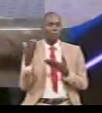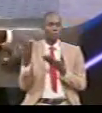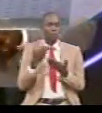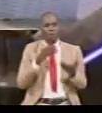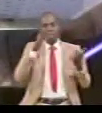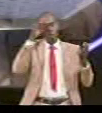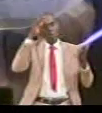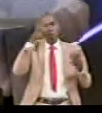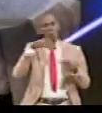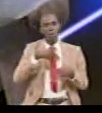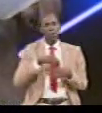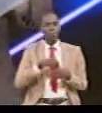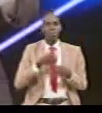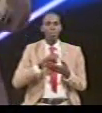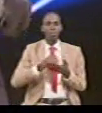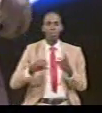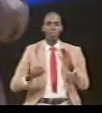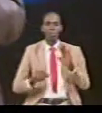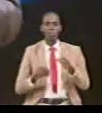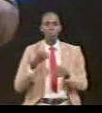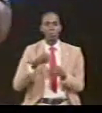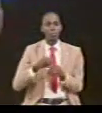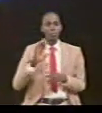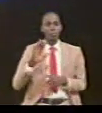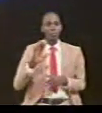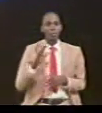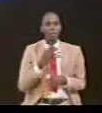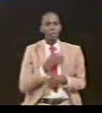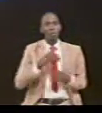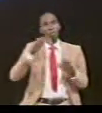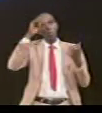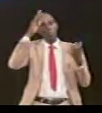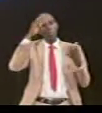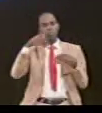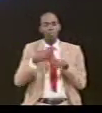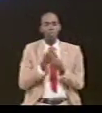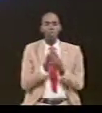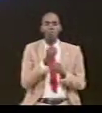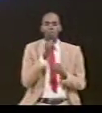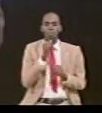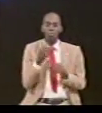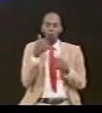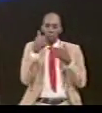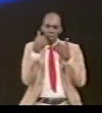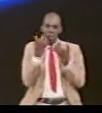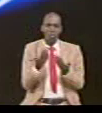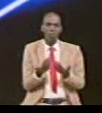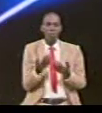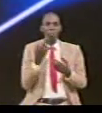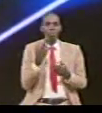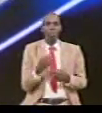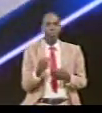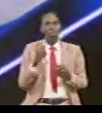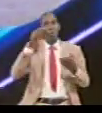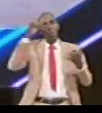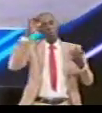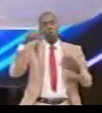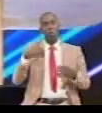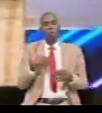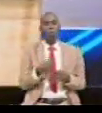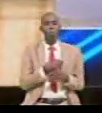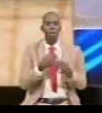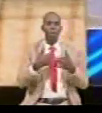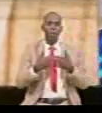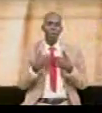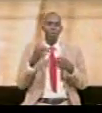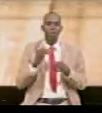verse 5, it says, and hope maketh not ashamed. The hope we have in the